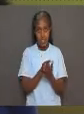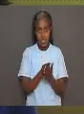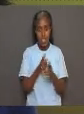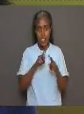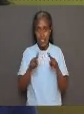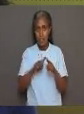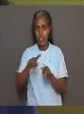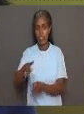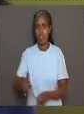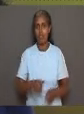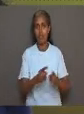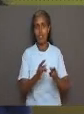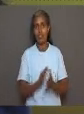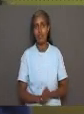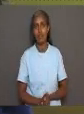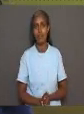different ways.